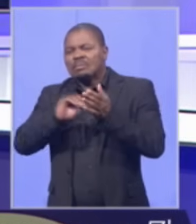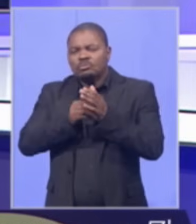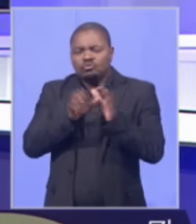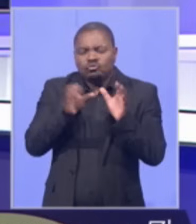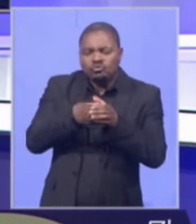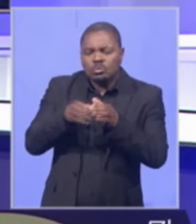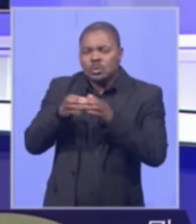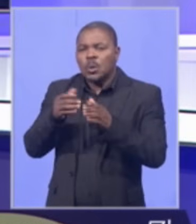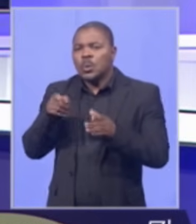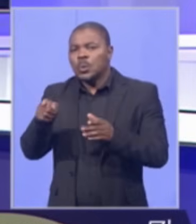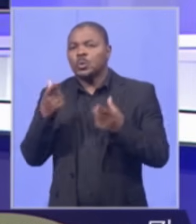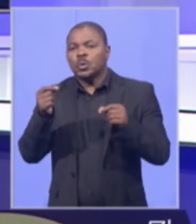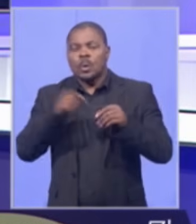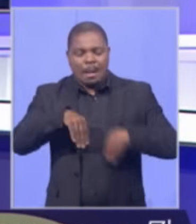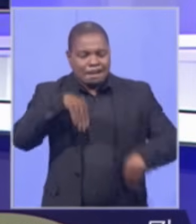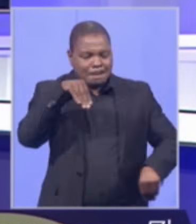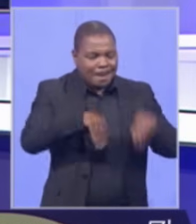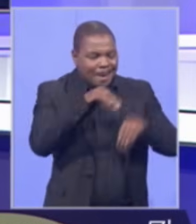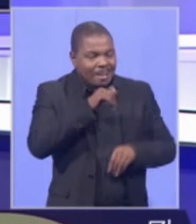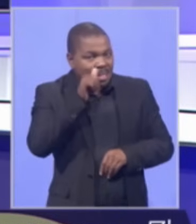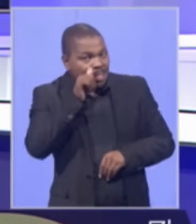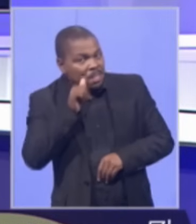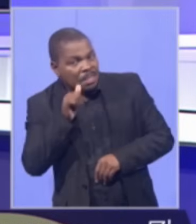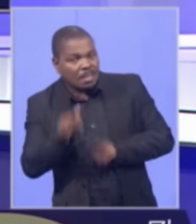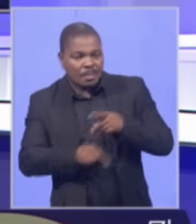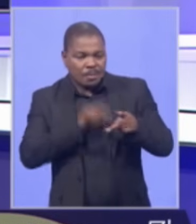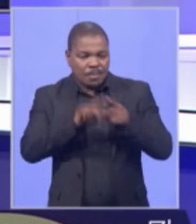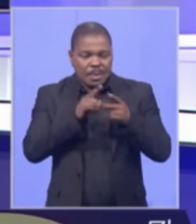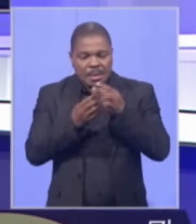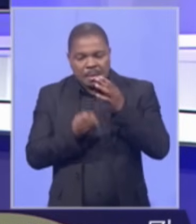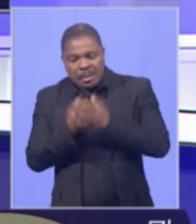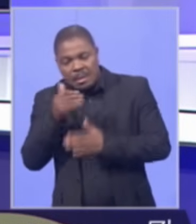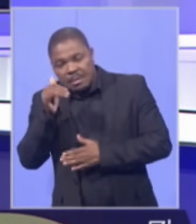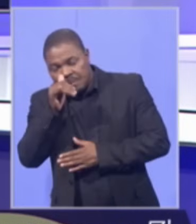di bego di šetšane le go epa ka moo go sego molaong go tšweletša